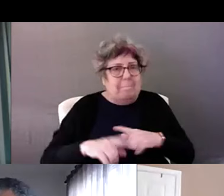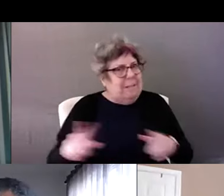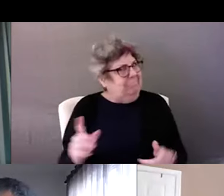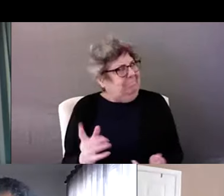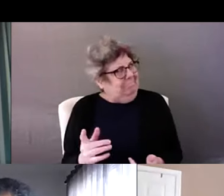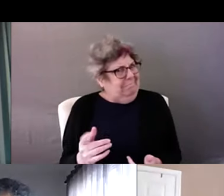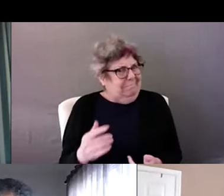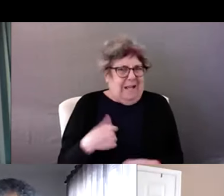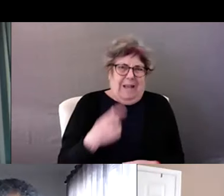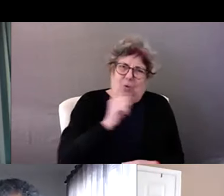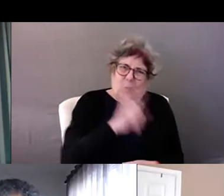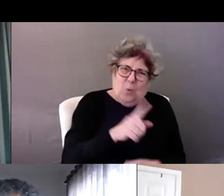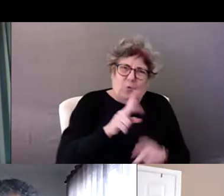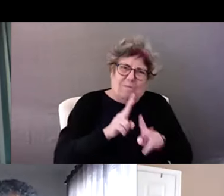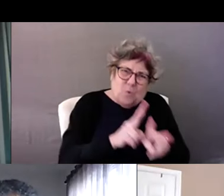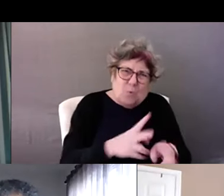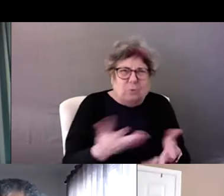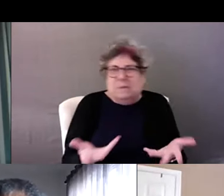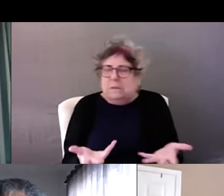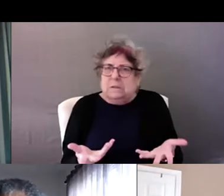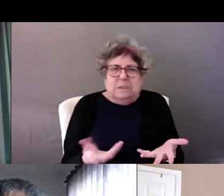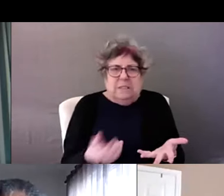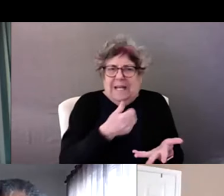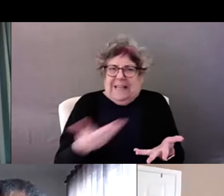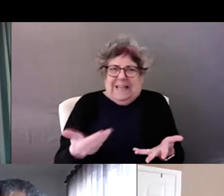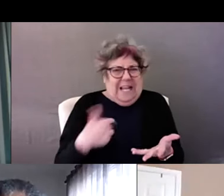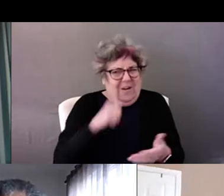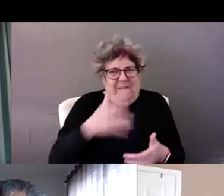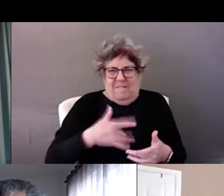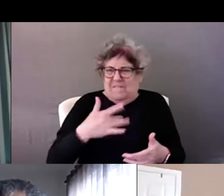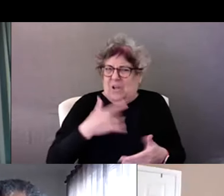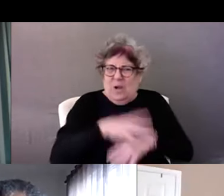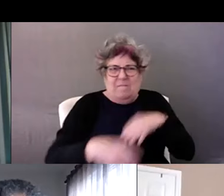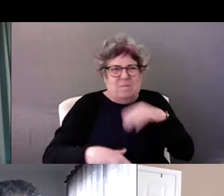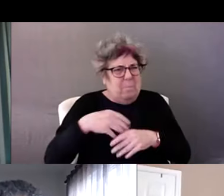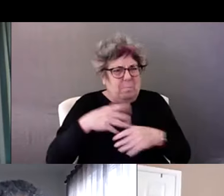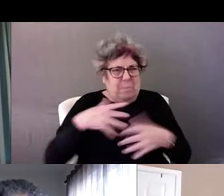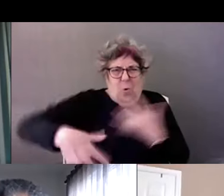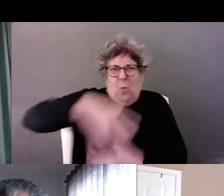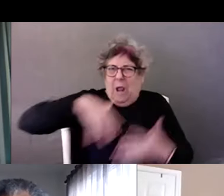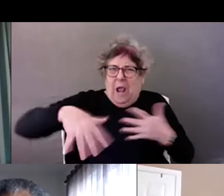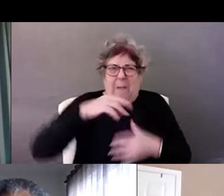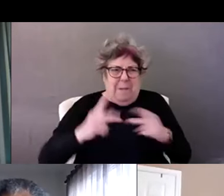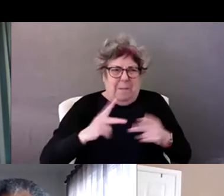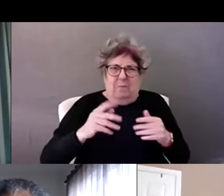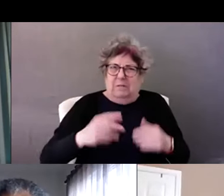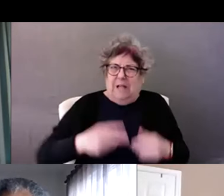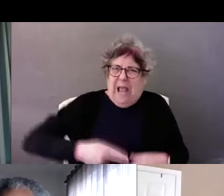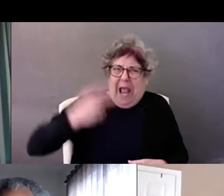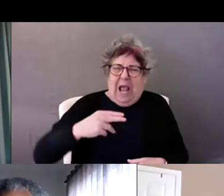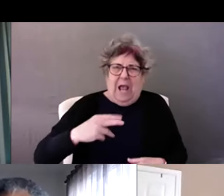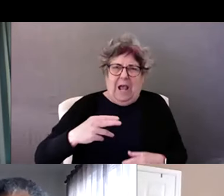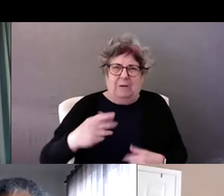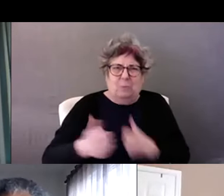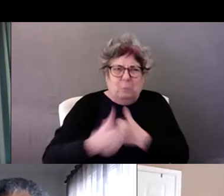or anything, I still don't feel comfortable going around people who are already high risk, who are already afraid.